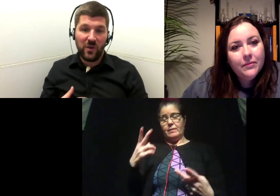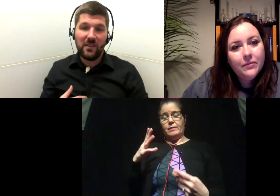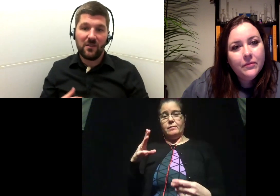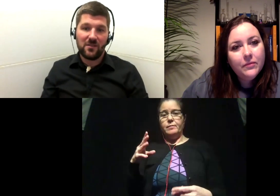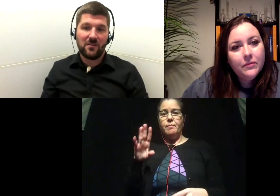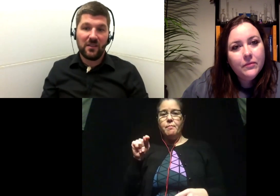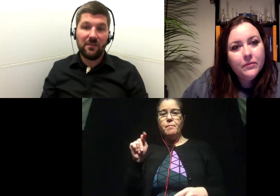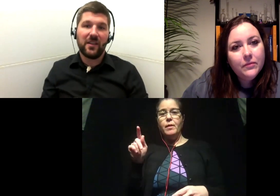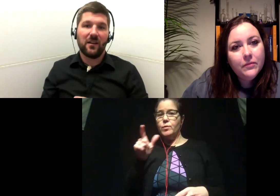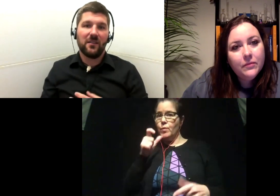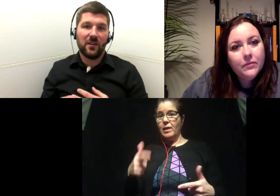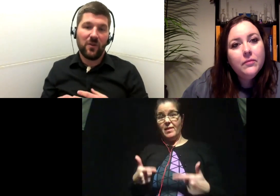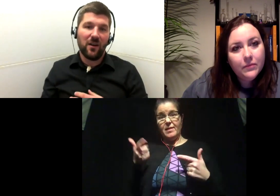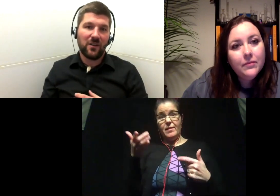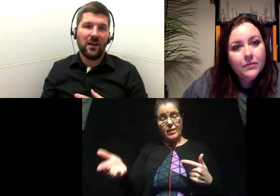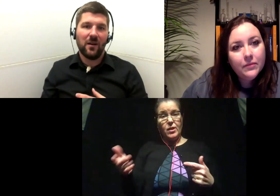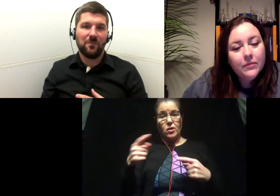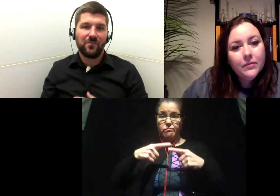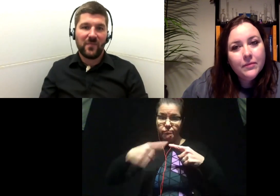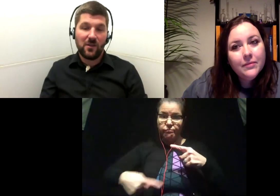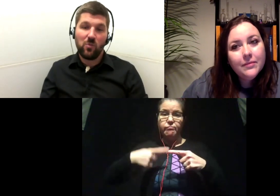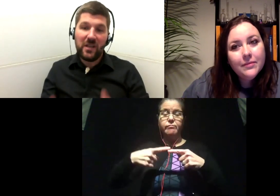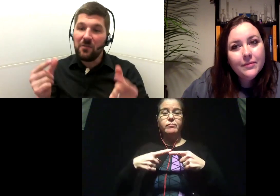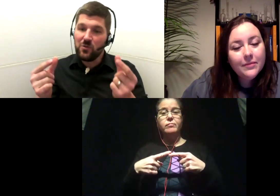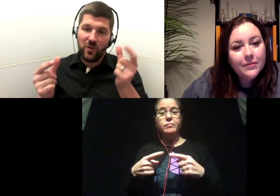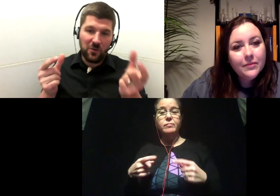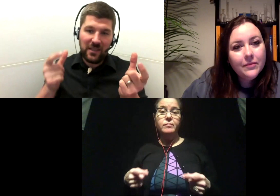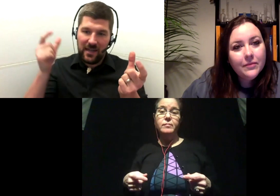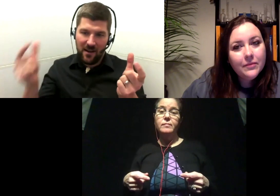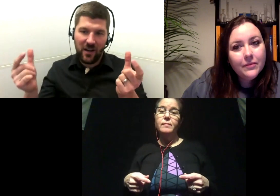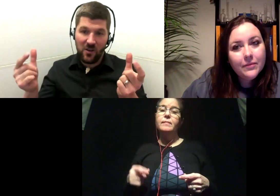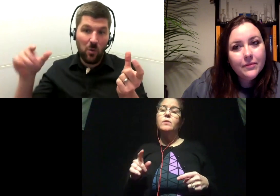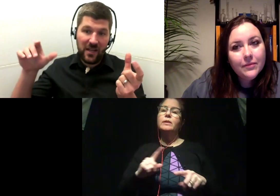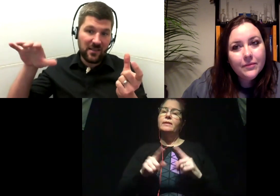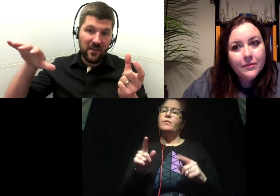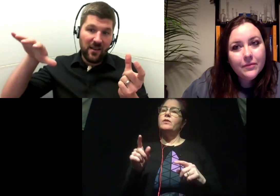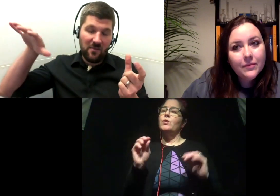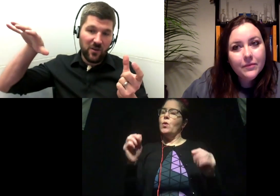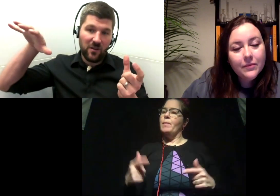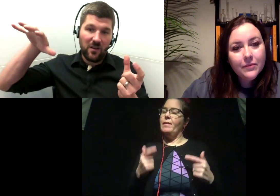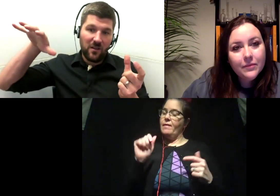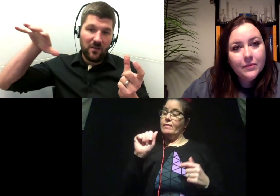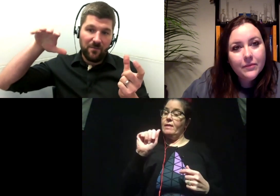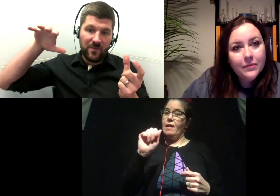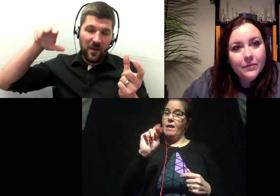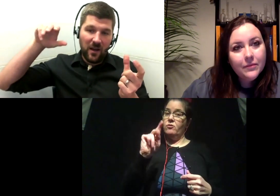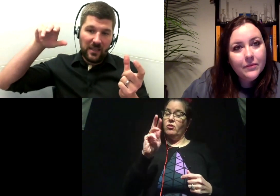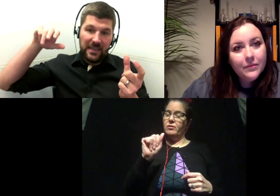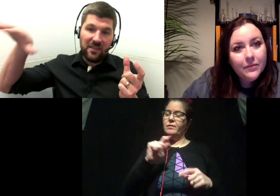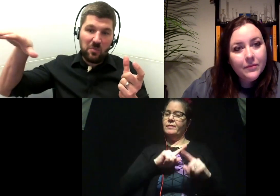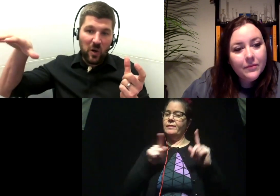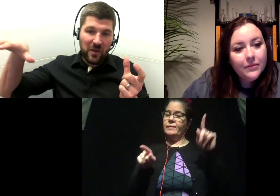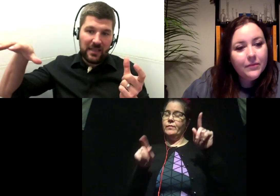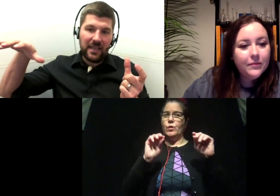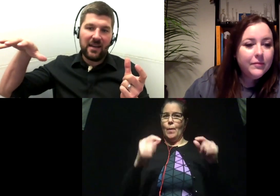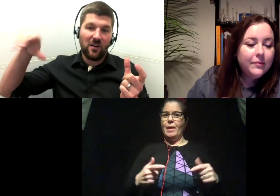the Greenlanders live there year round. That is one difference between Greenland and Antarctica. Nobody's ever